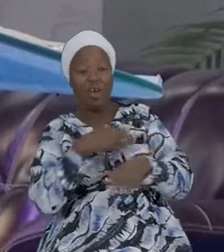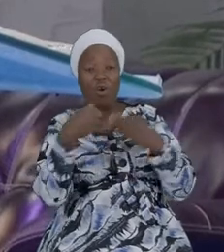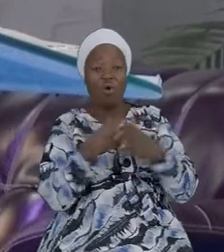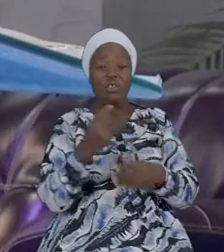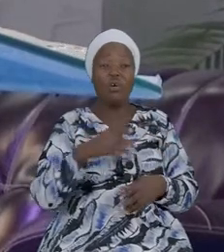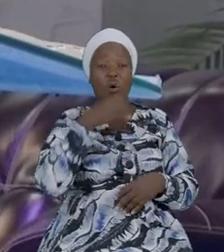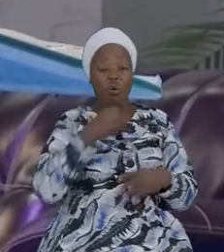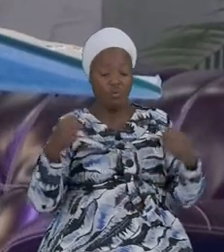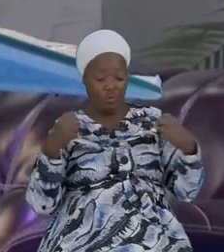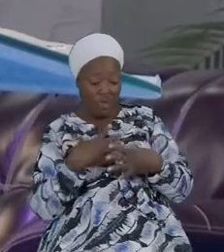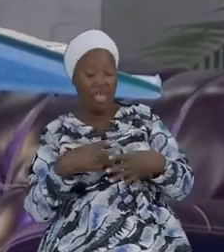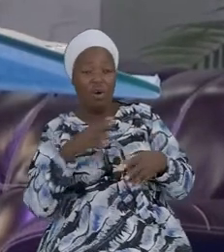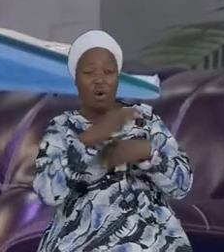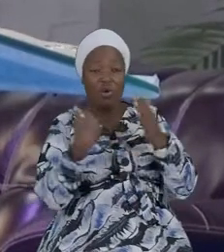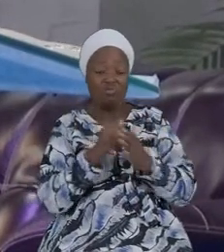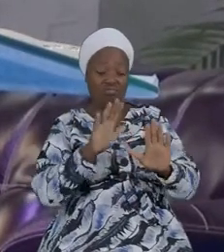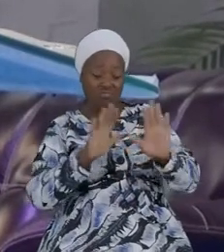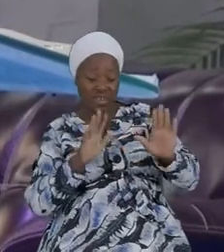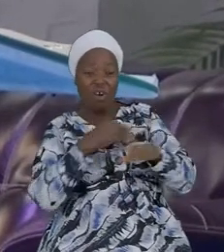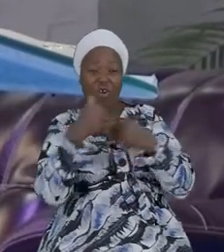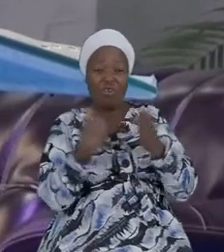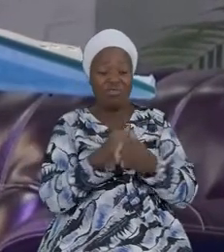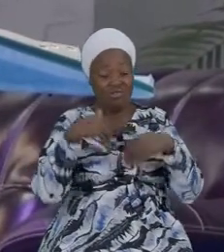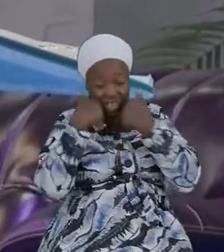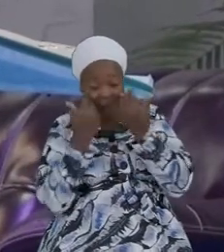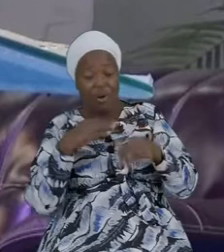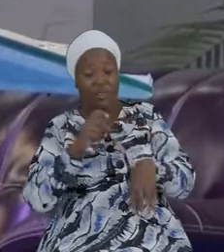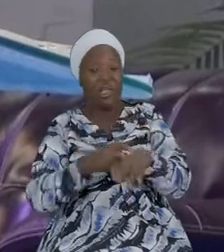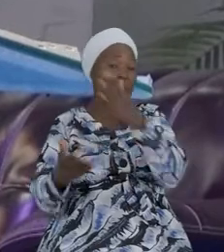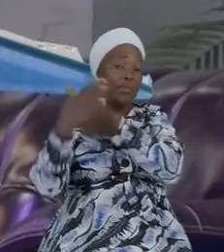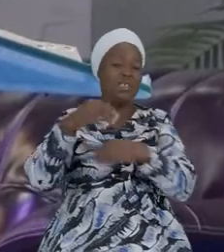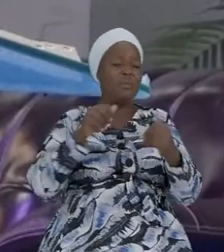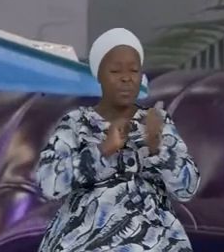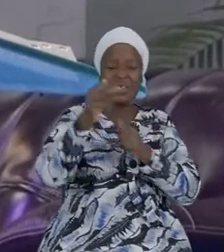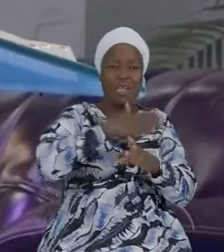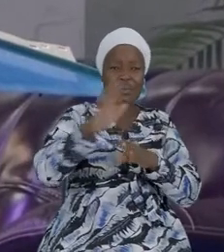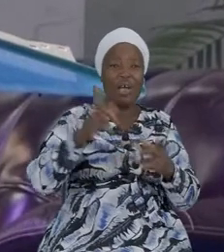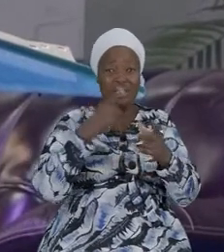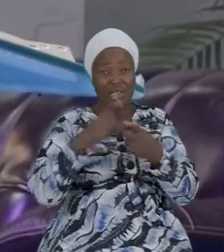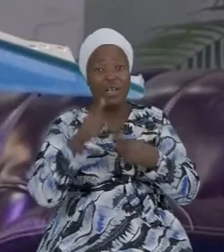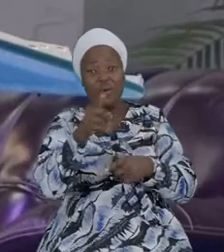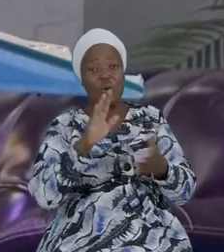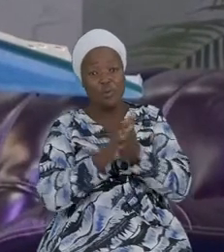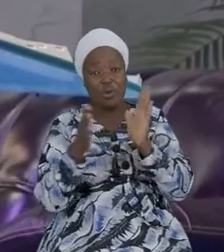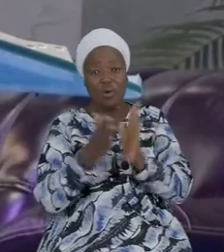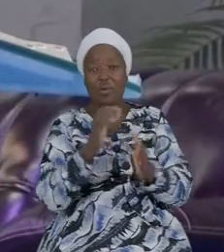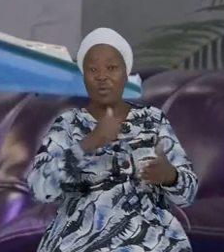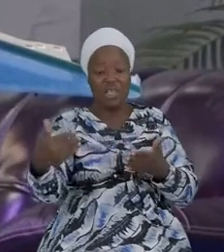fear and the old timidity, everything passed away. And then you become a